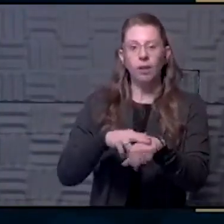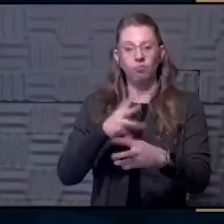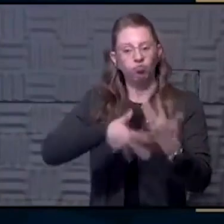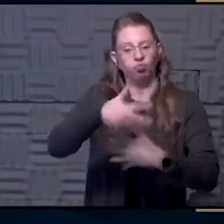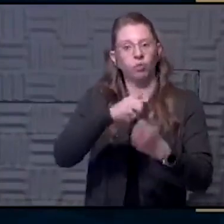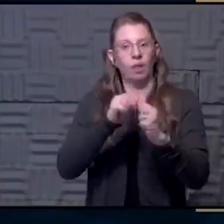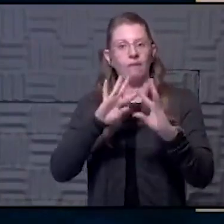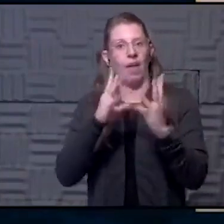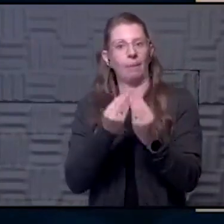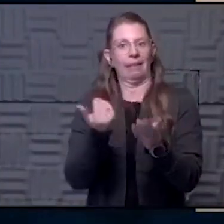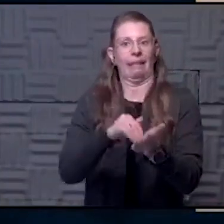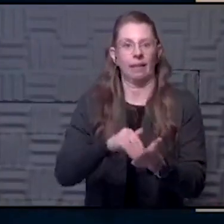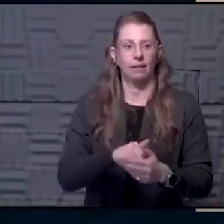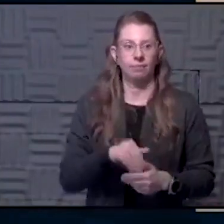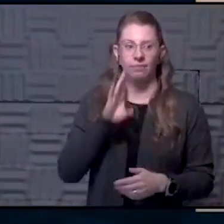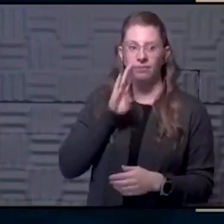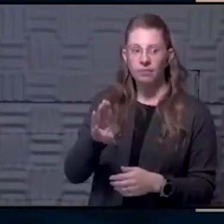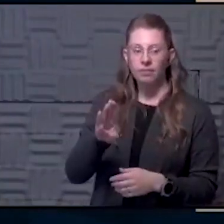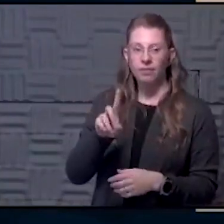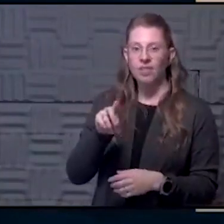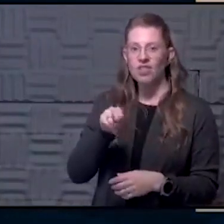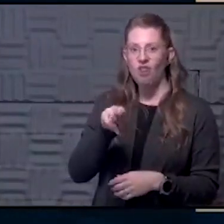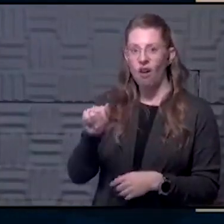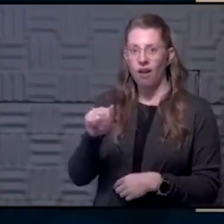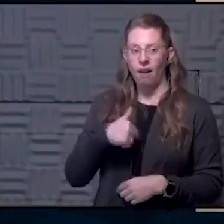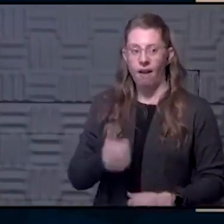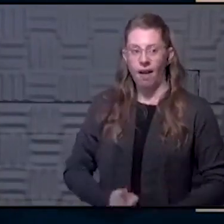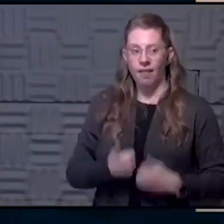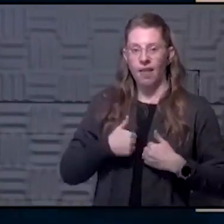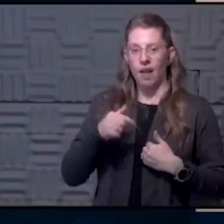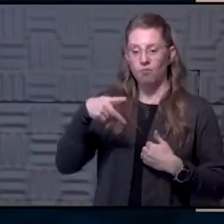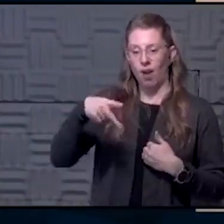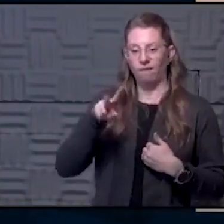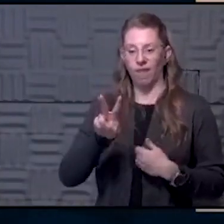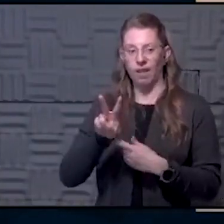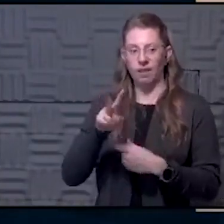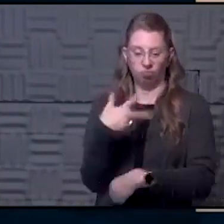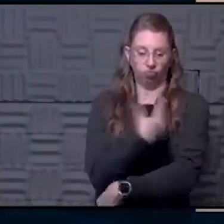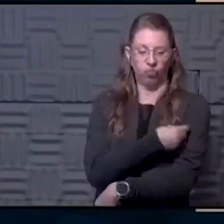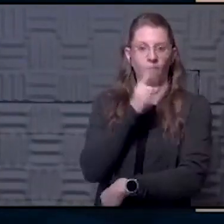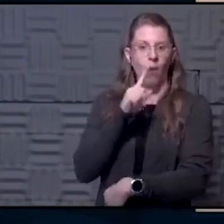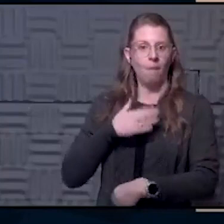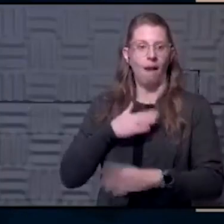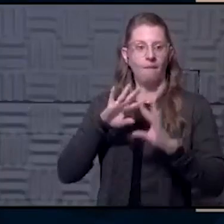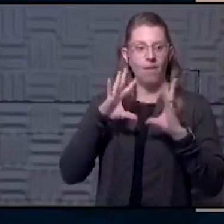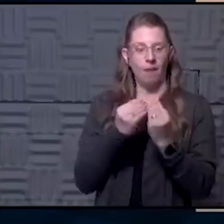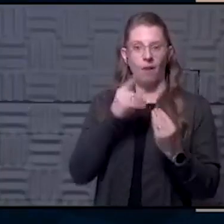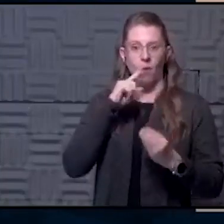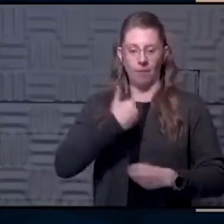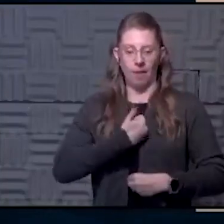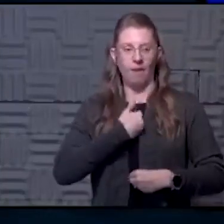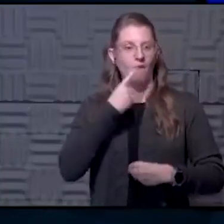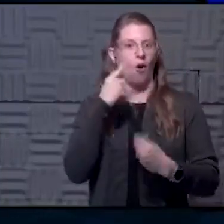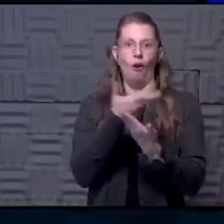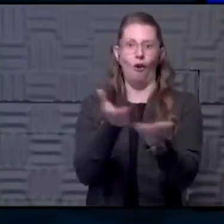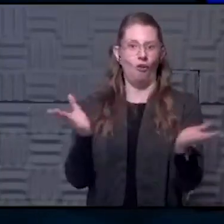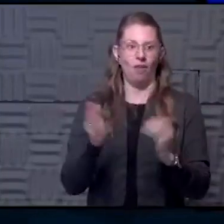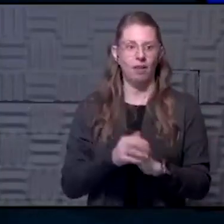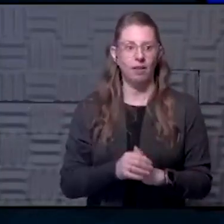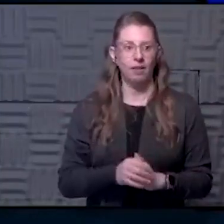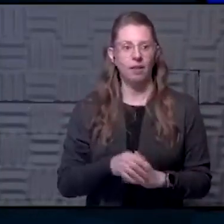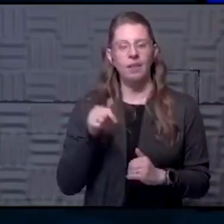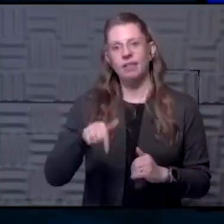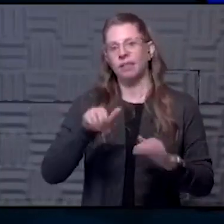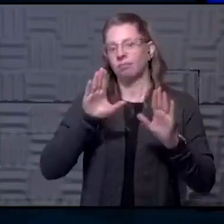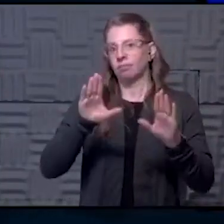my family again. Hi, my name is Donna. I live in Prairie Village. I got the shot for my family, for myself, for everybody. This is